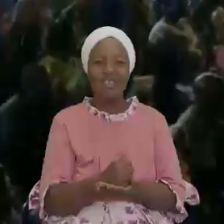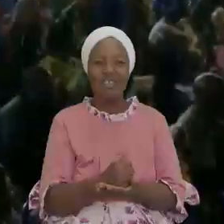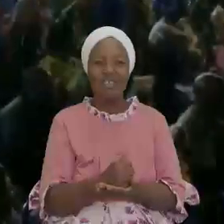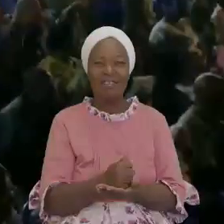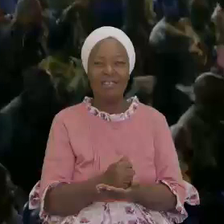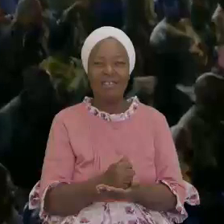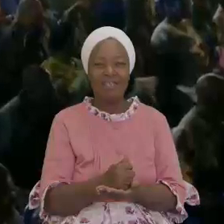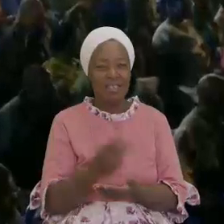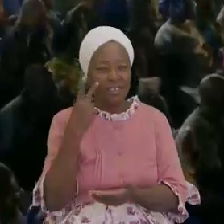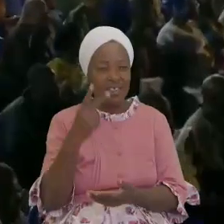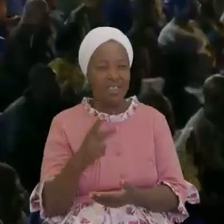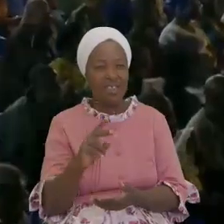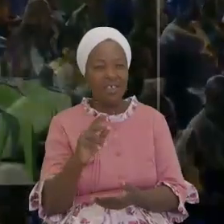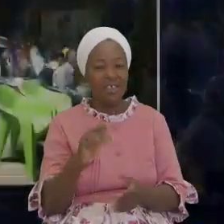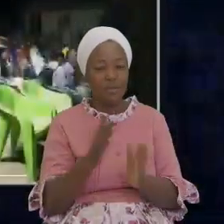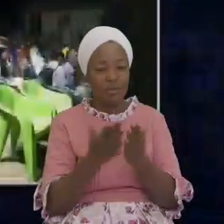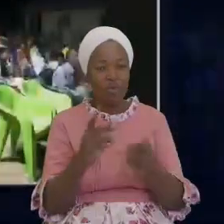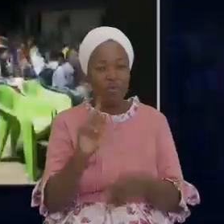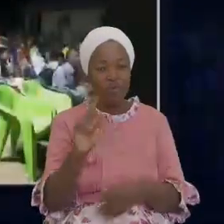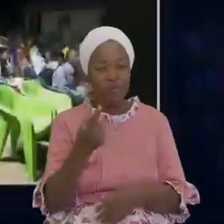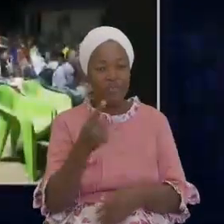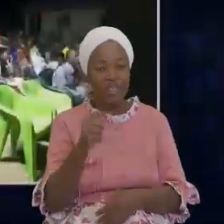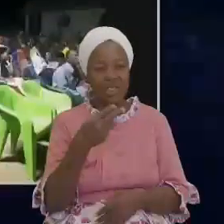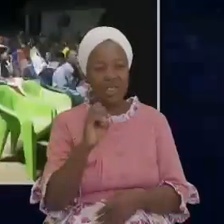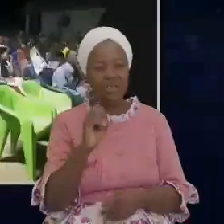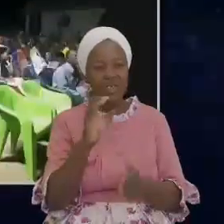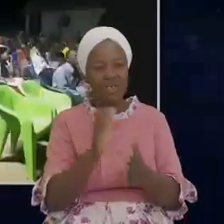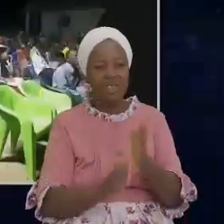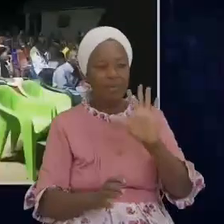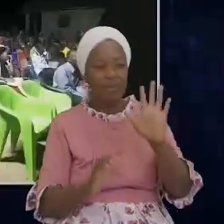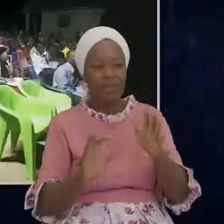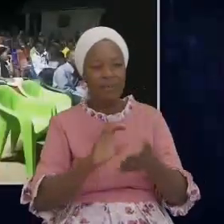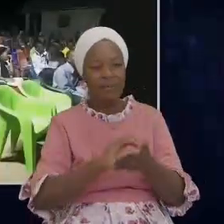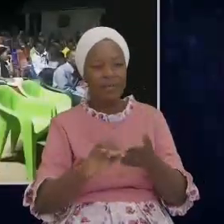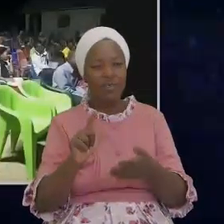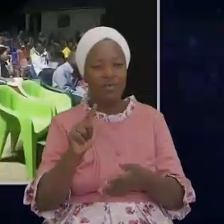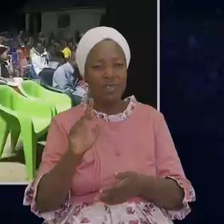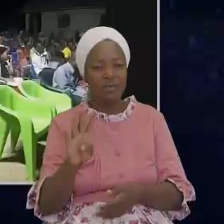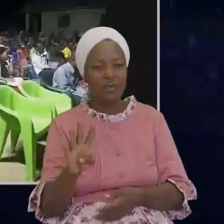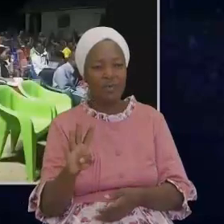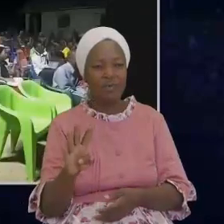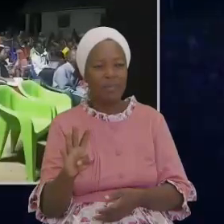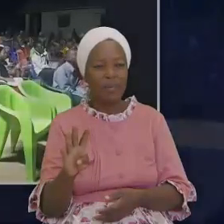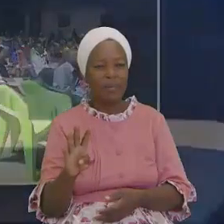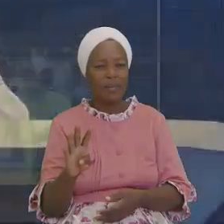Look at 1 Thessalonians chapter 5, verse 24.